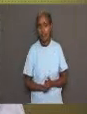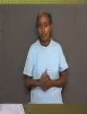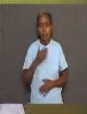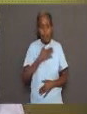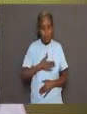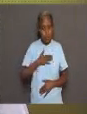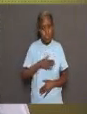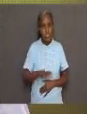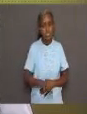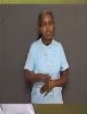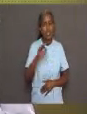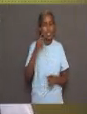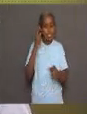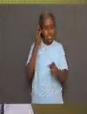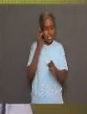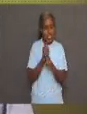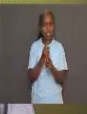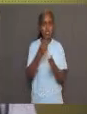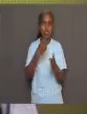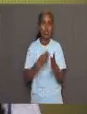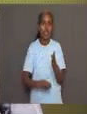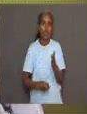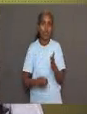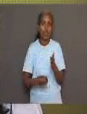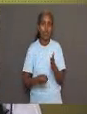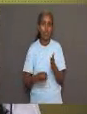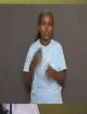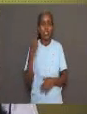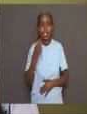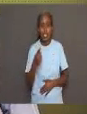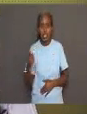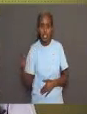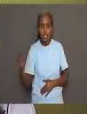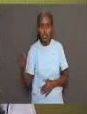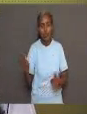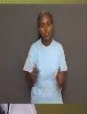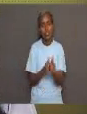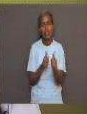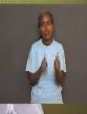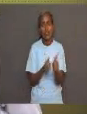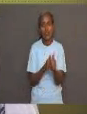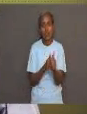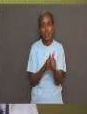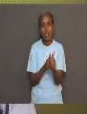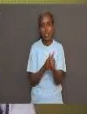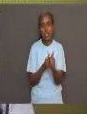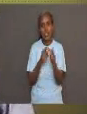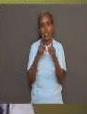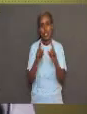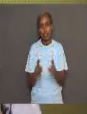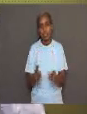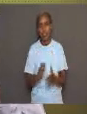Please find the exact values of each of the following